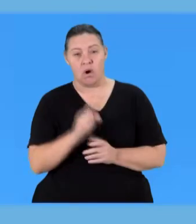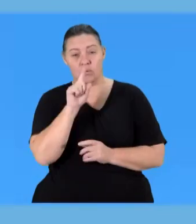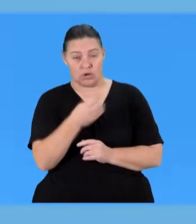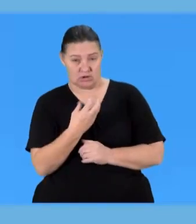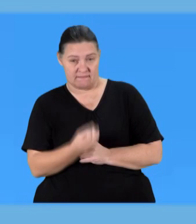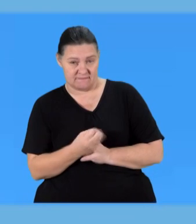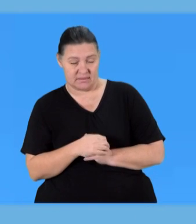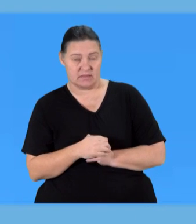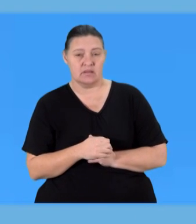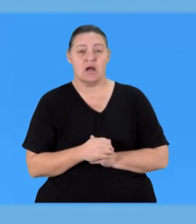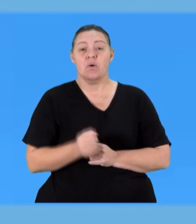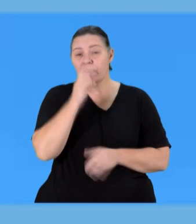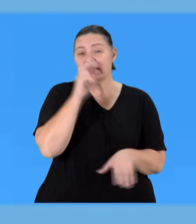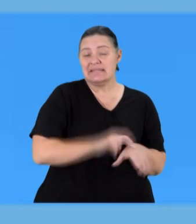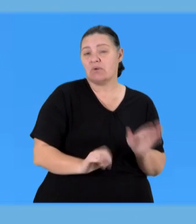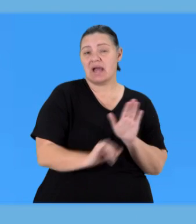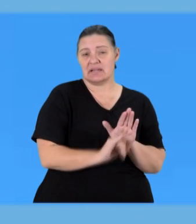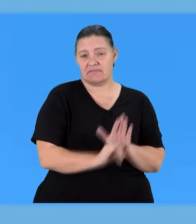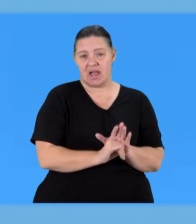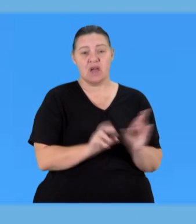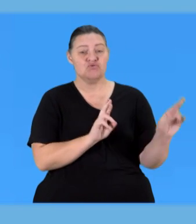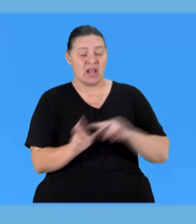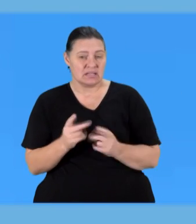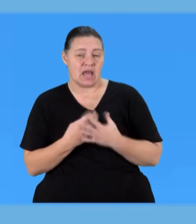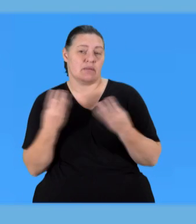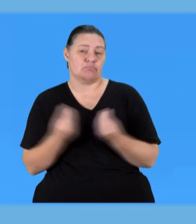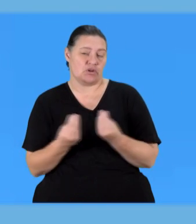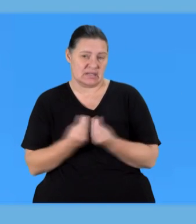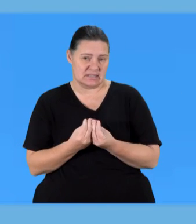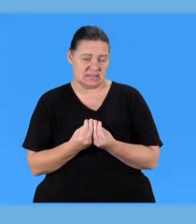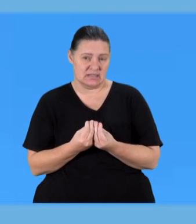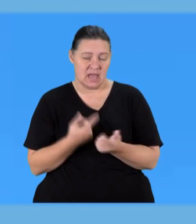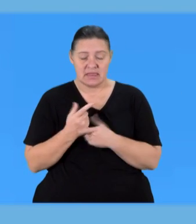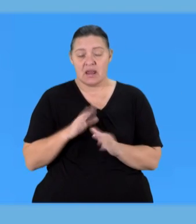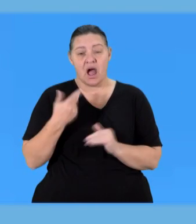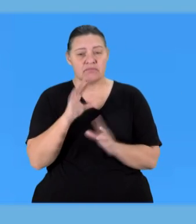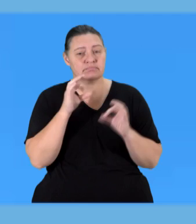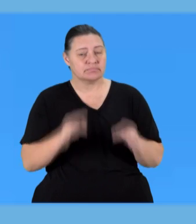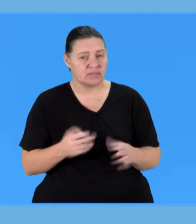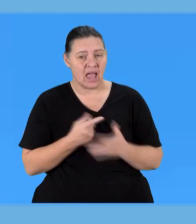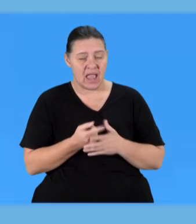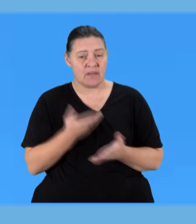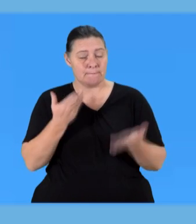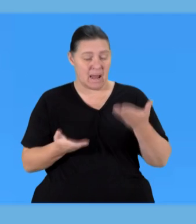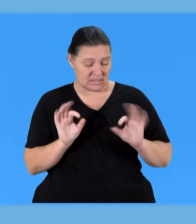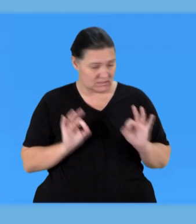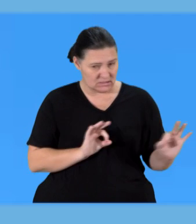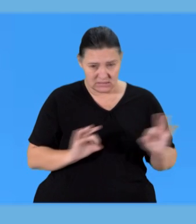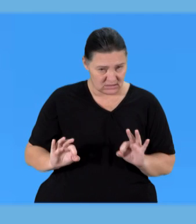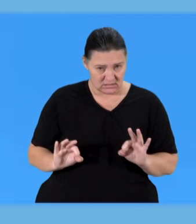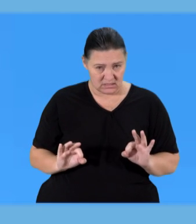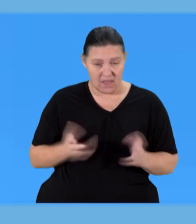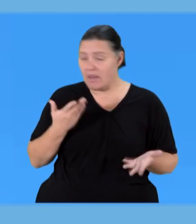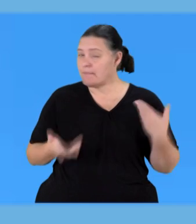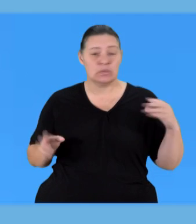Now, question that we're given is, we need to identify the reactants and products and thereafter determine if the equation is balanced,